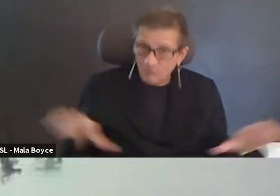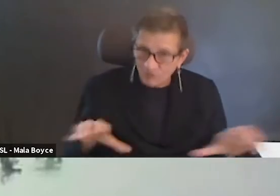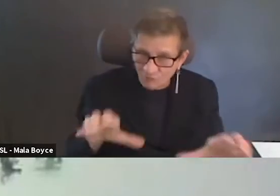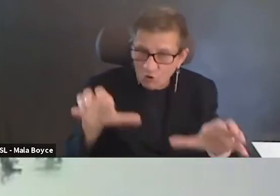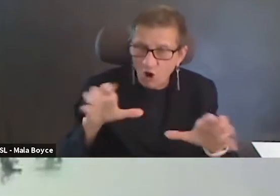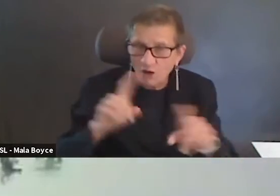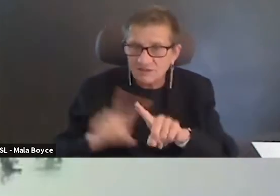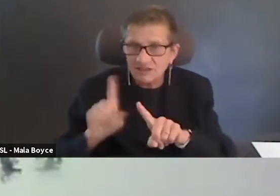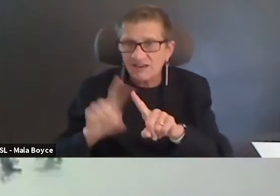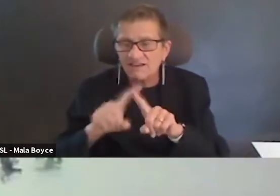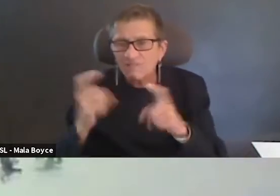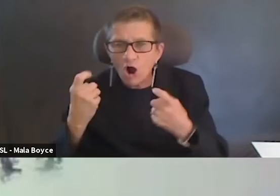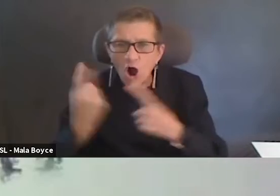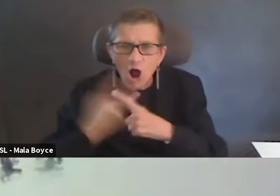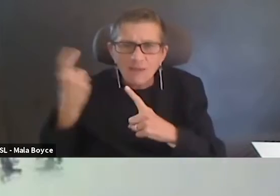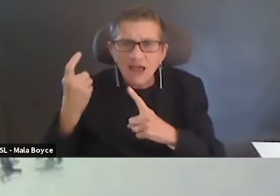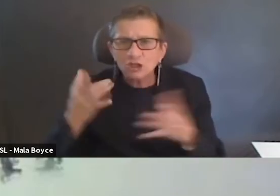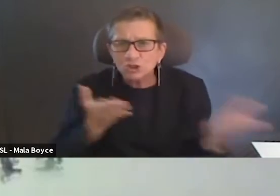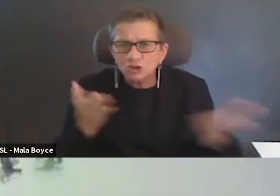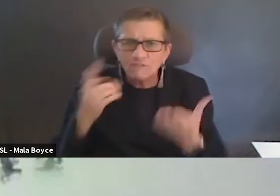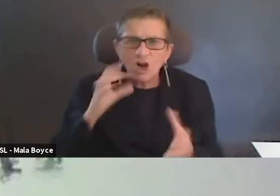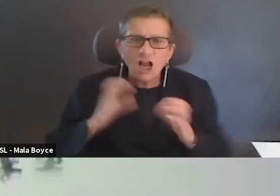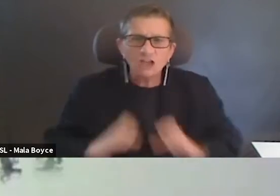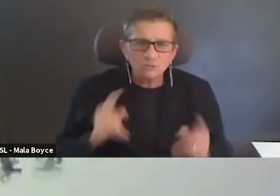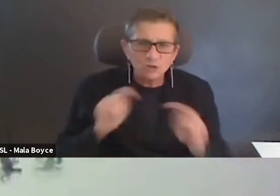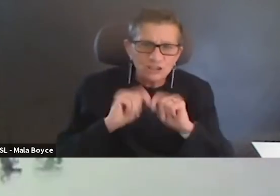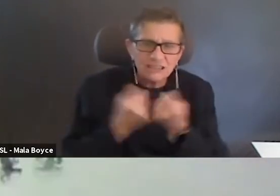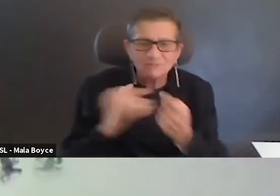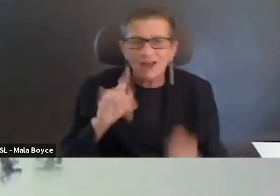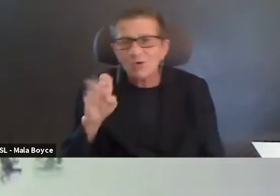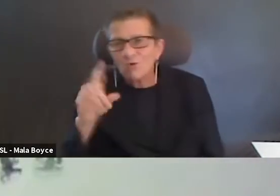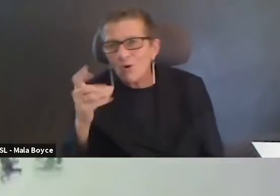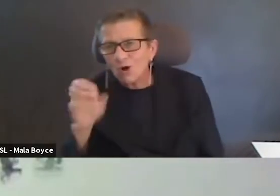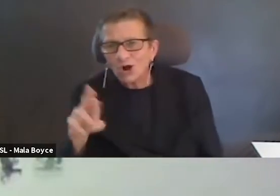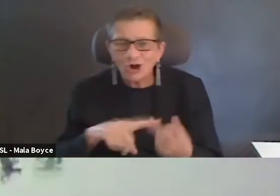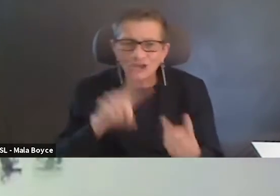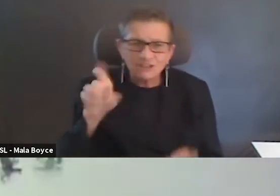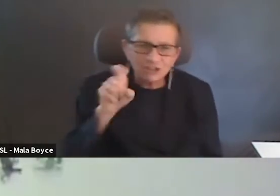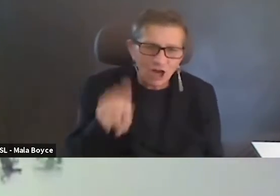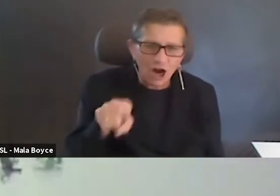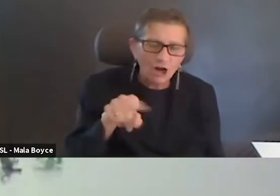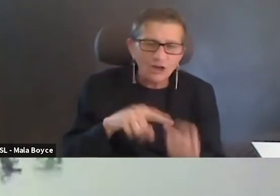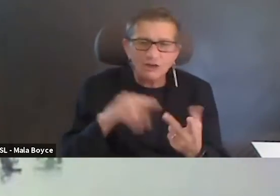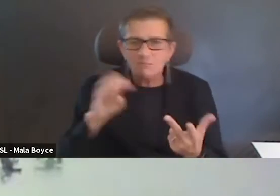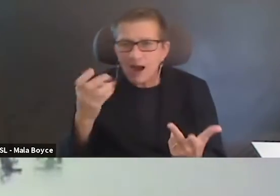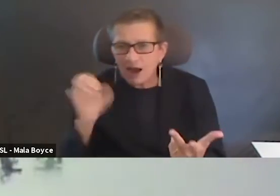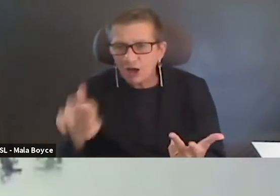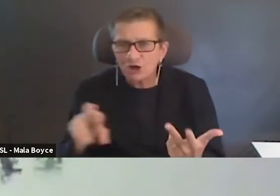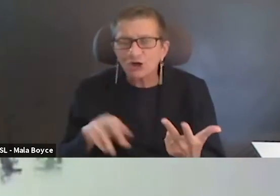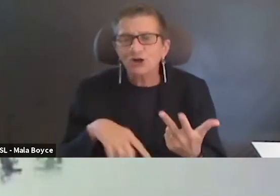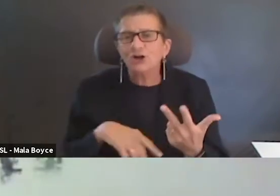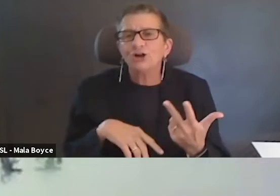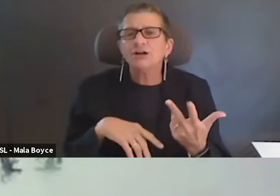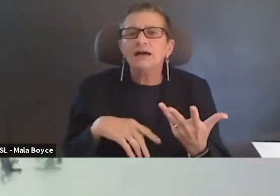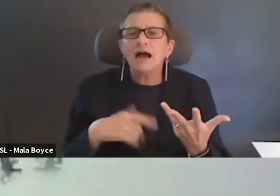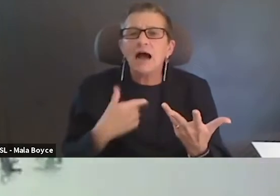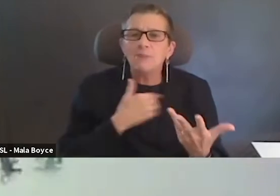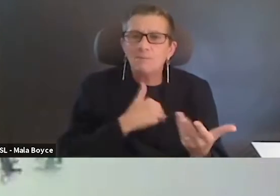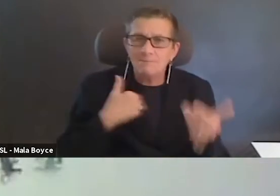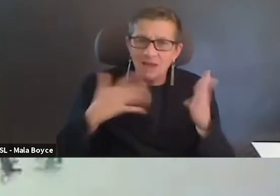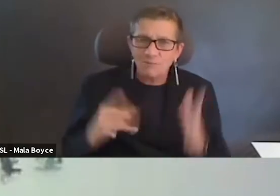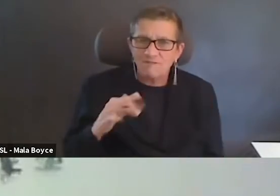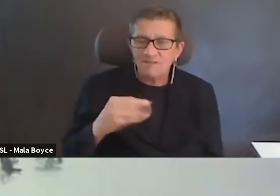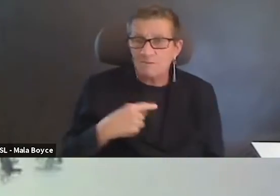different automation services for customer teams like Kroger, Target, Meijer. And I am a member of the Me